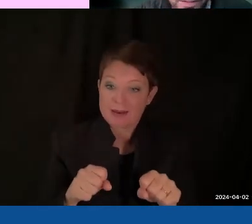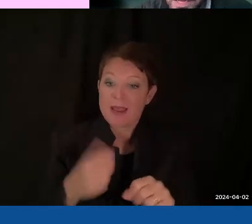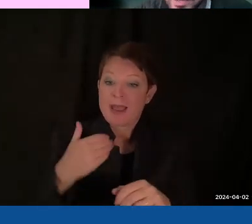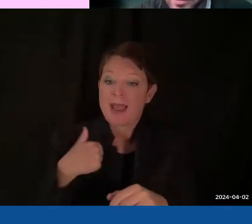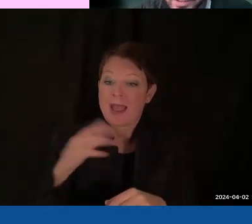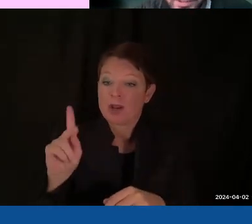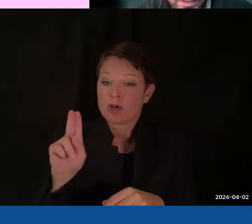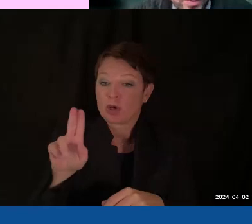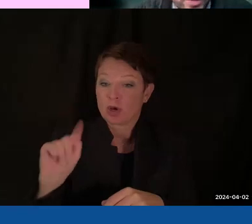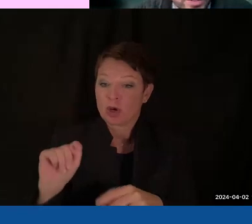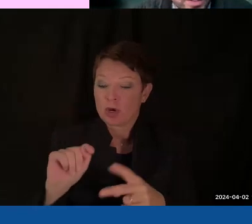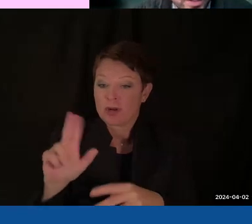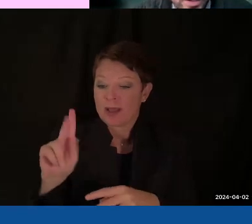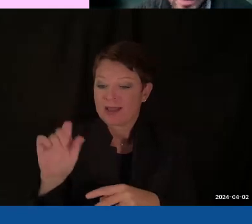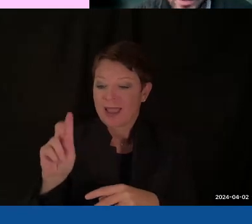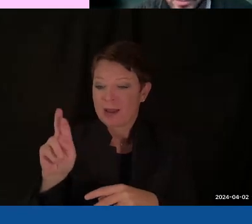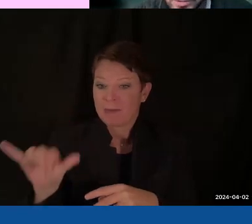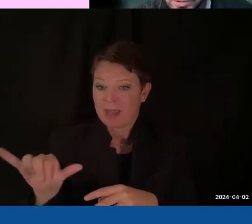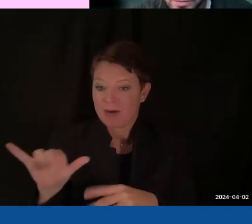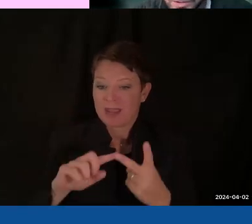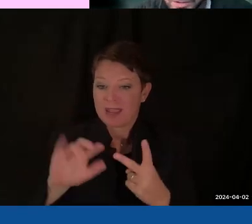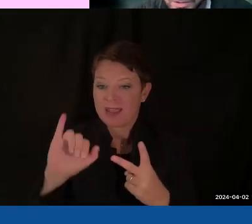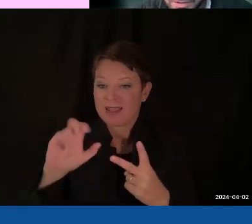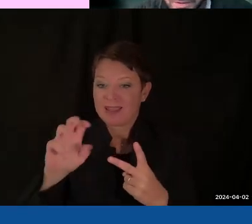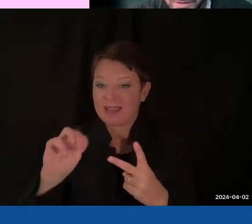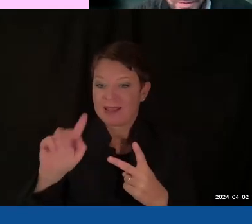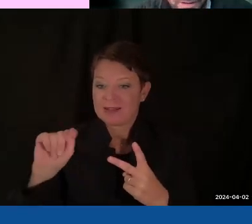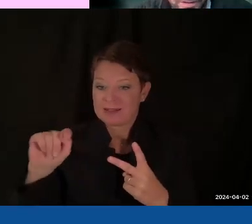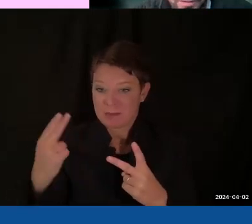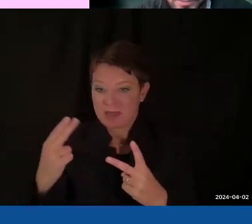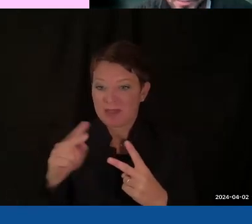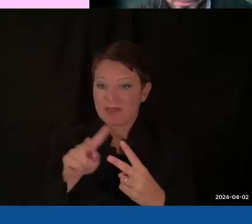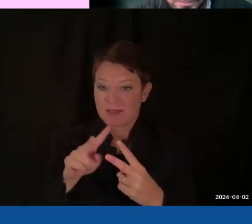Kurt Kettenberry and Ian Smith,